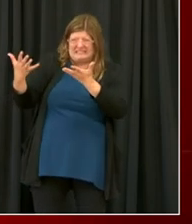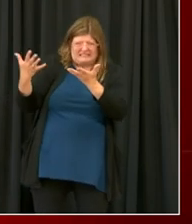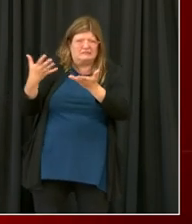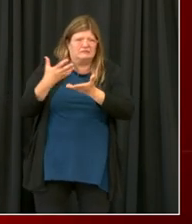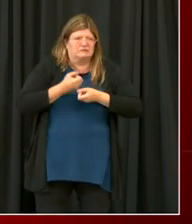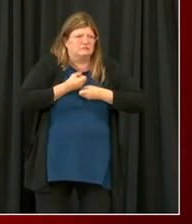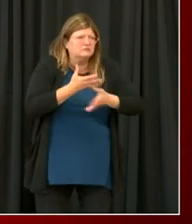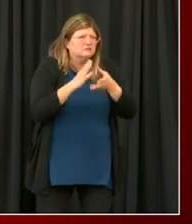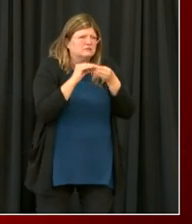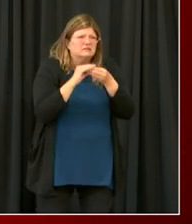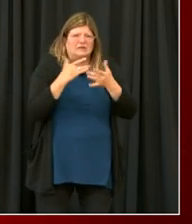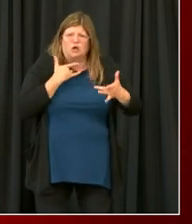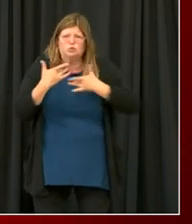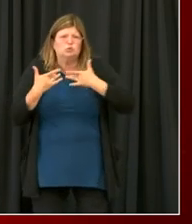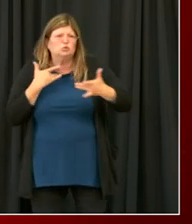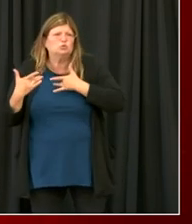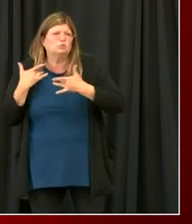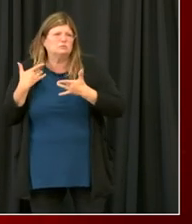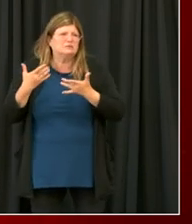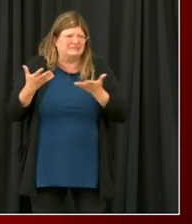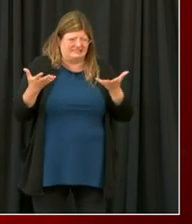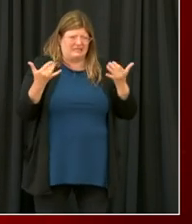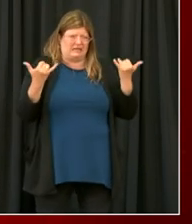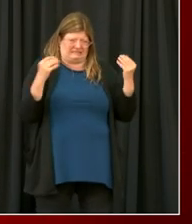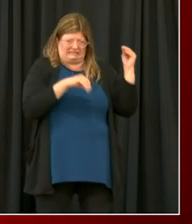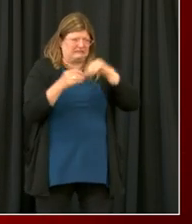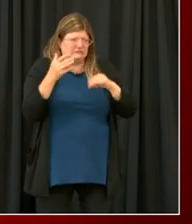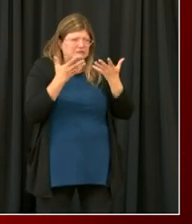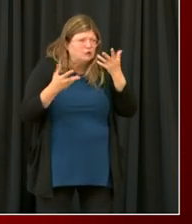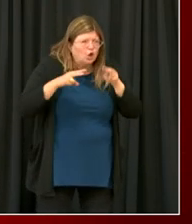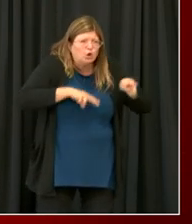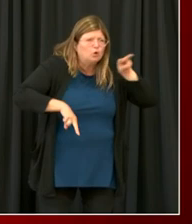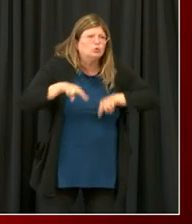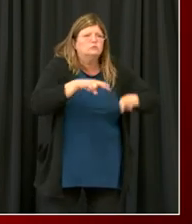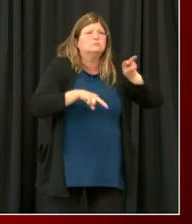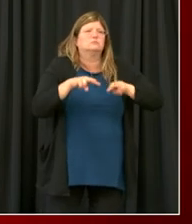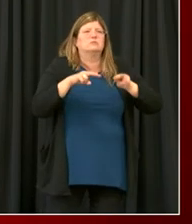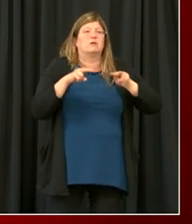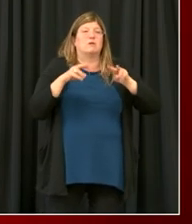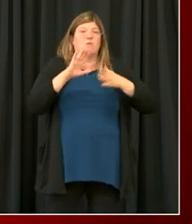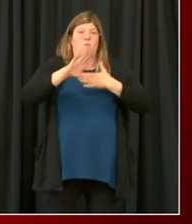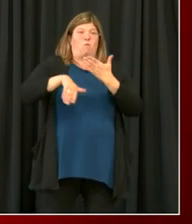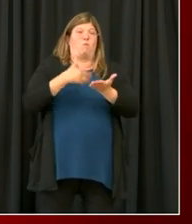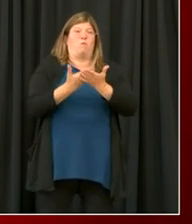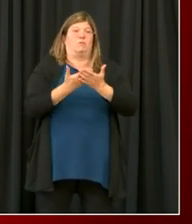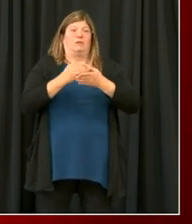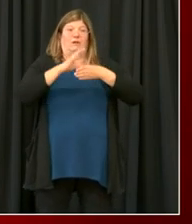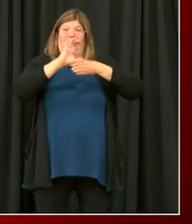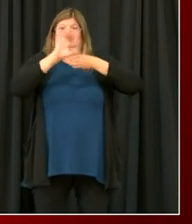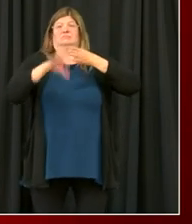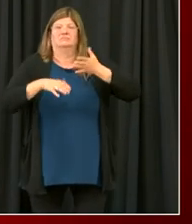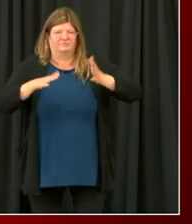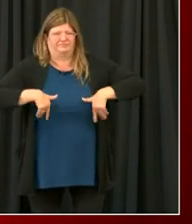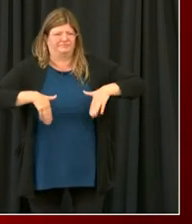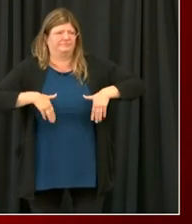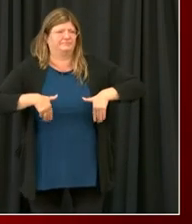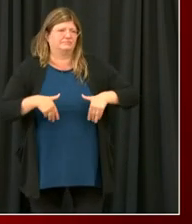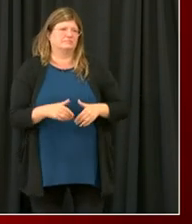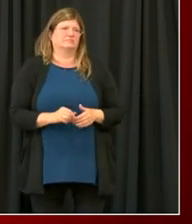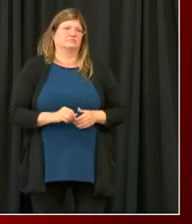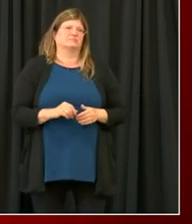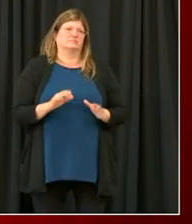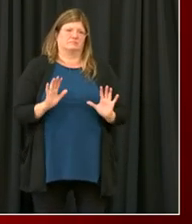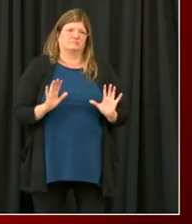doing anything in a rushed manner that doesn't consider all the consequences. And that's why we asked the